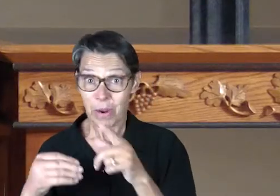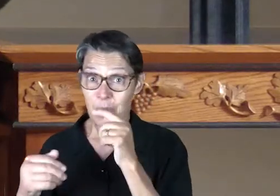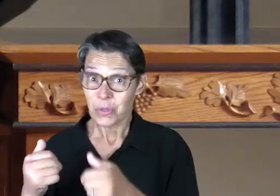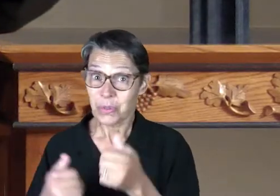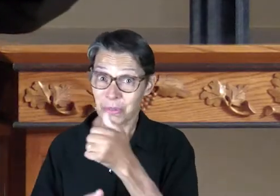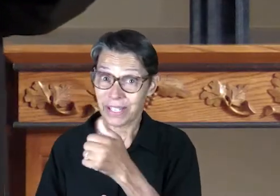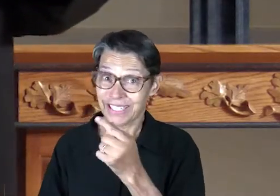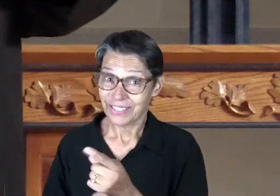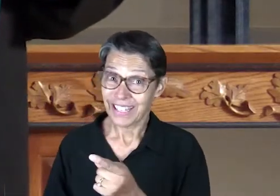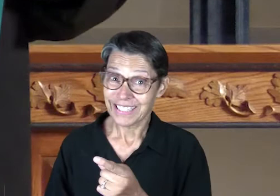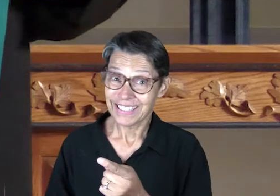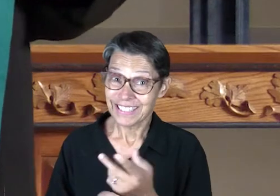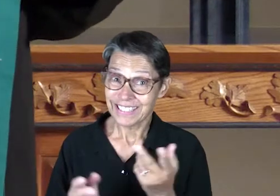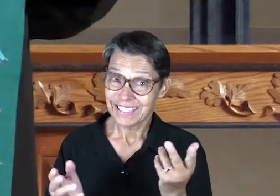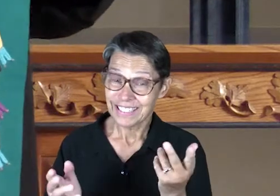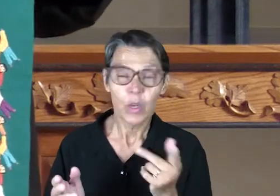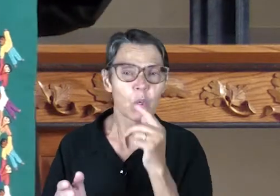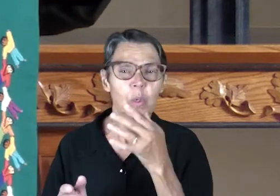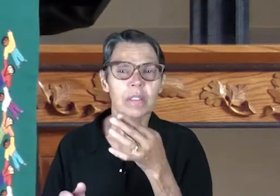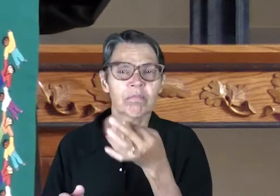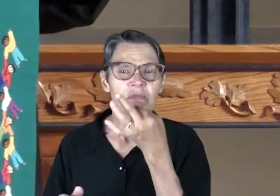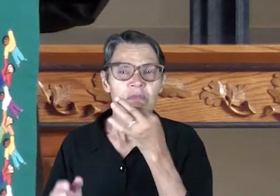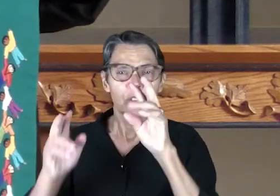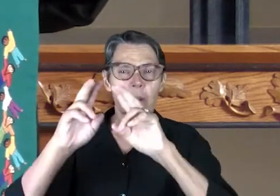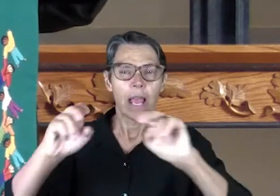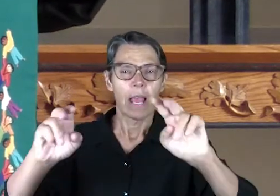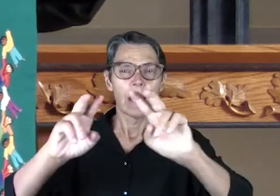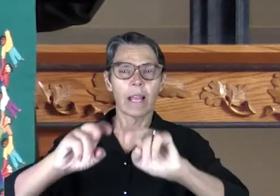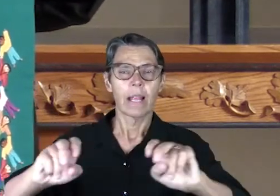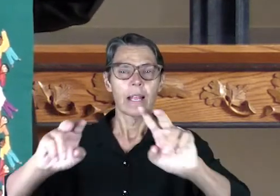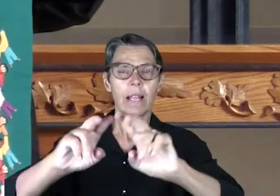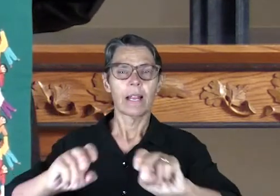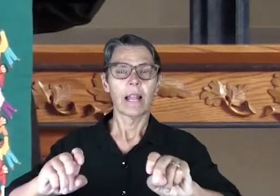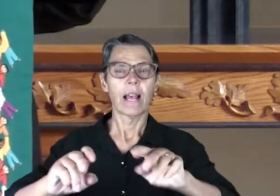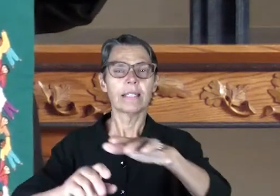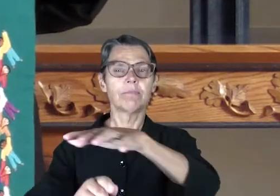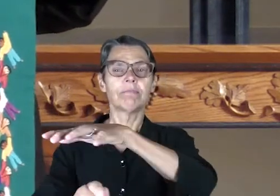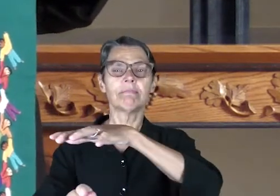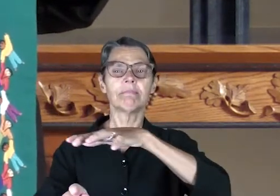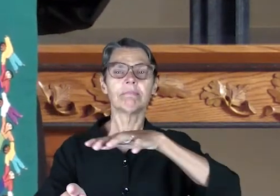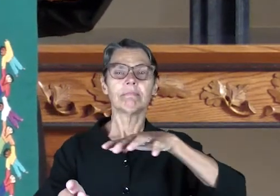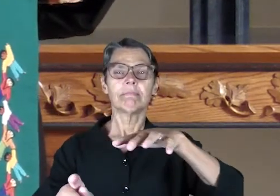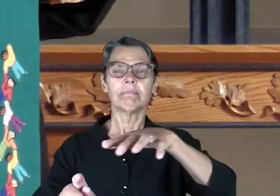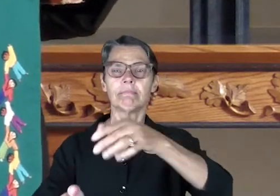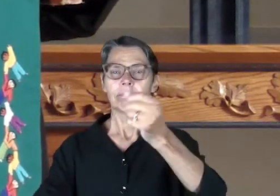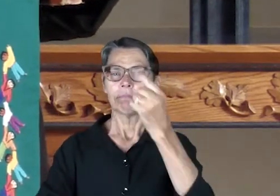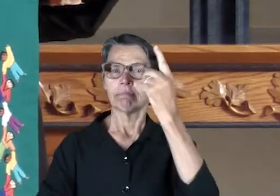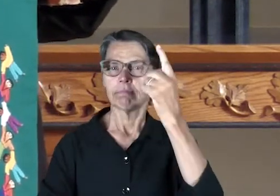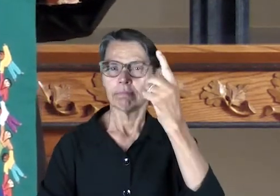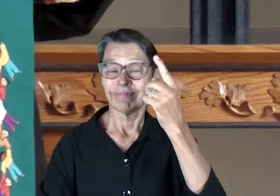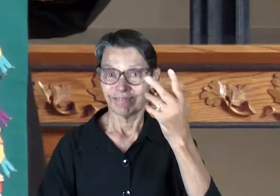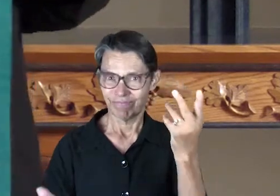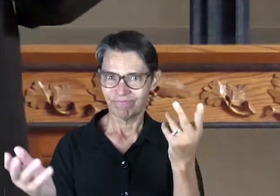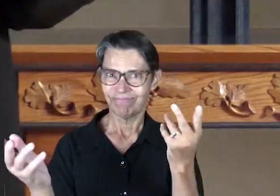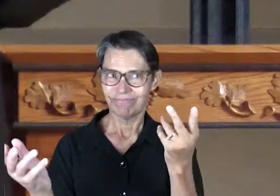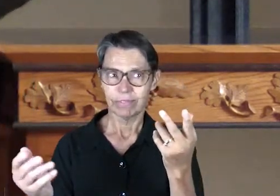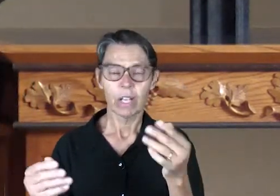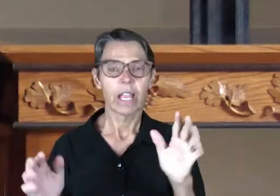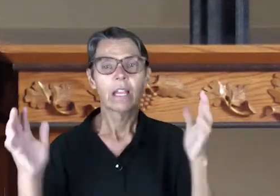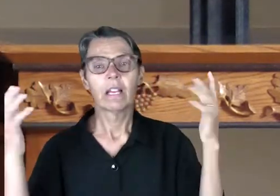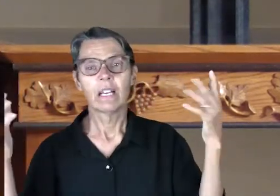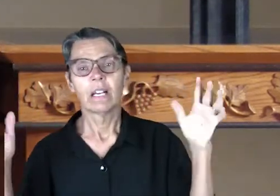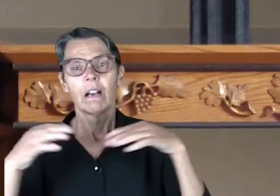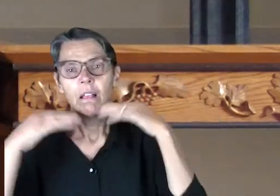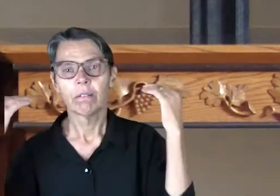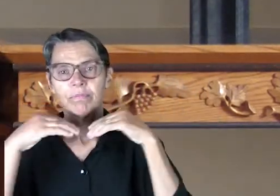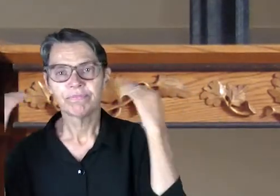Aren't we arguing a little bit about who's the greatest in analyzing the situation? Oh, well,